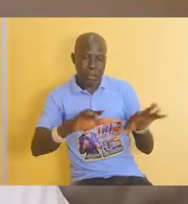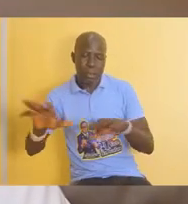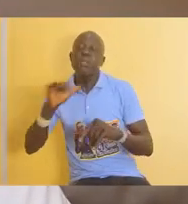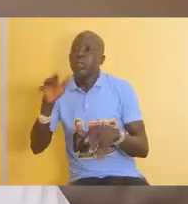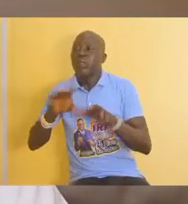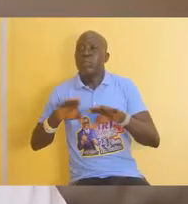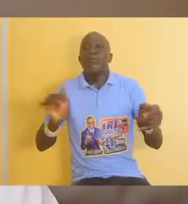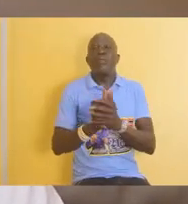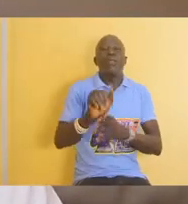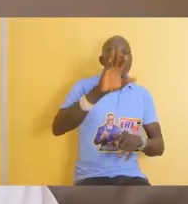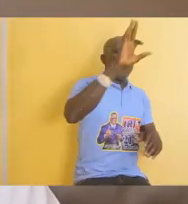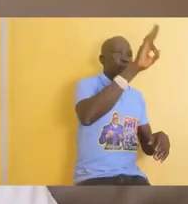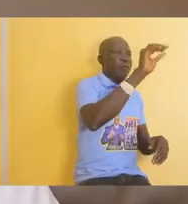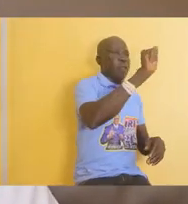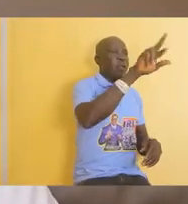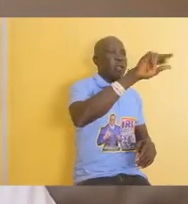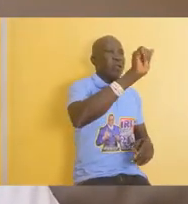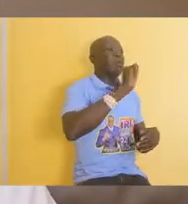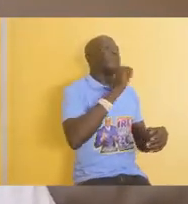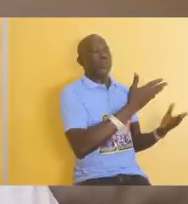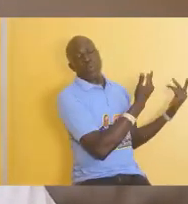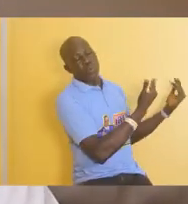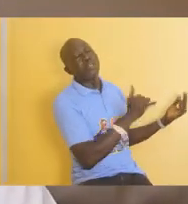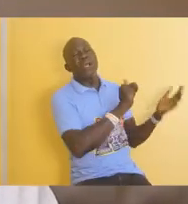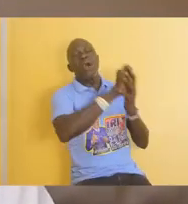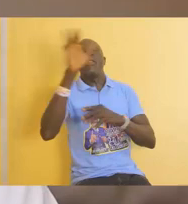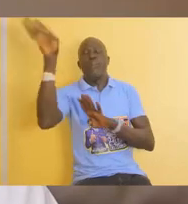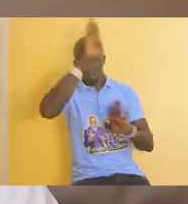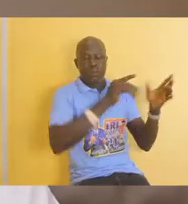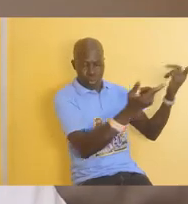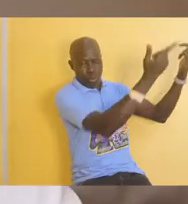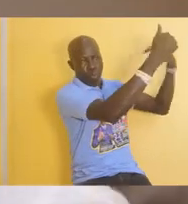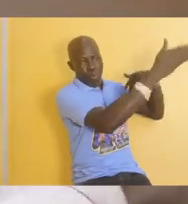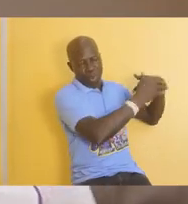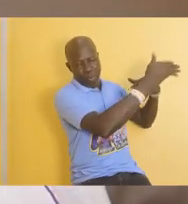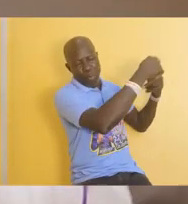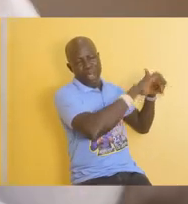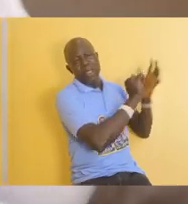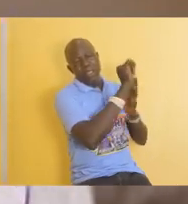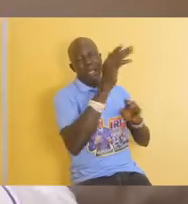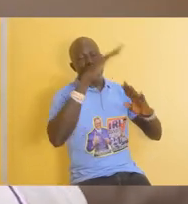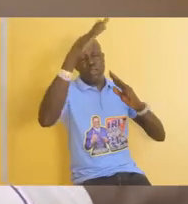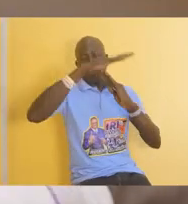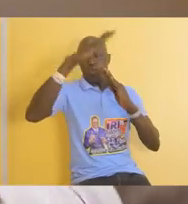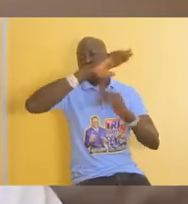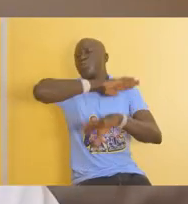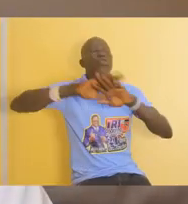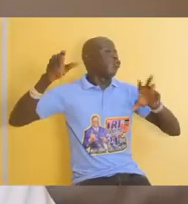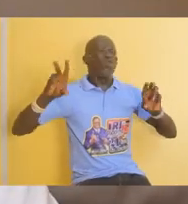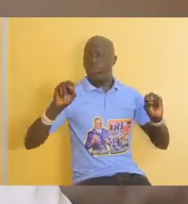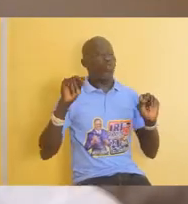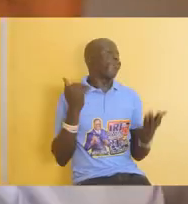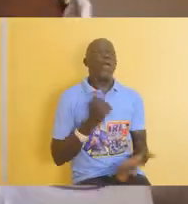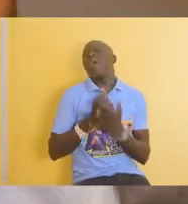them. Pharaoh, Pharaoh cannot withstand it. And that battle was bragging at them. The point of no